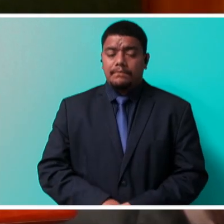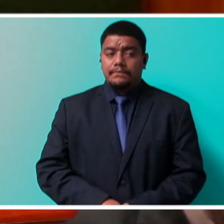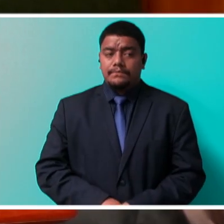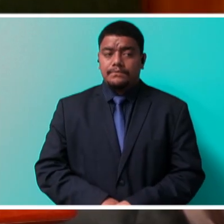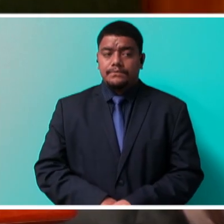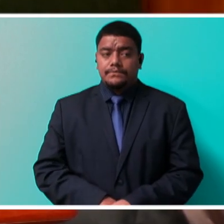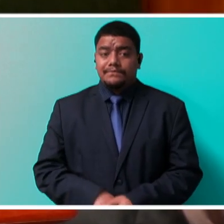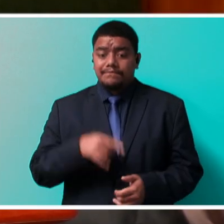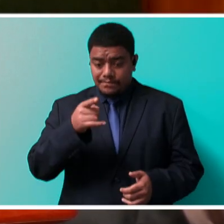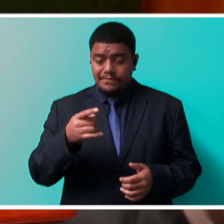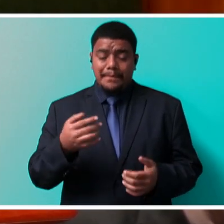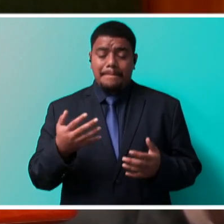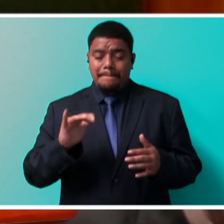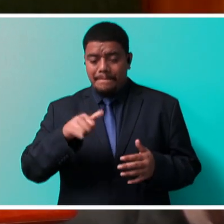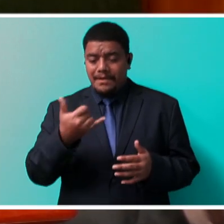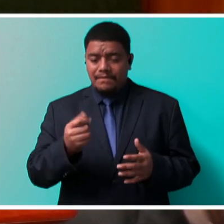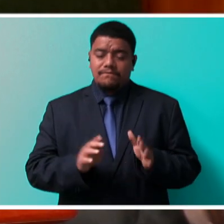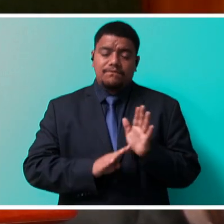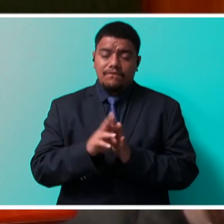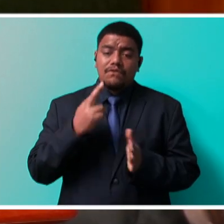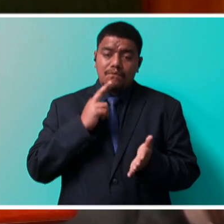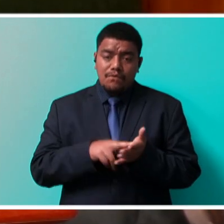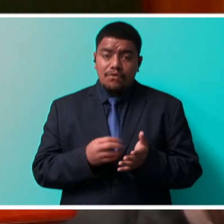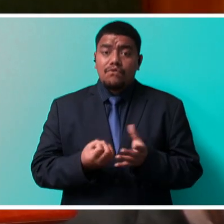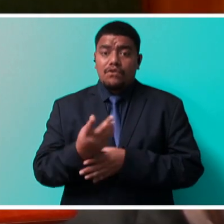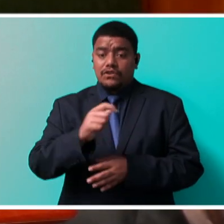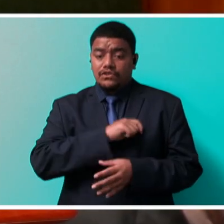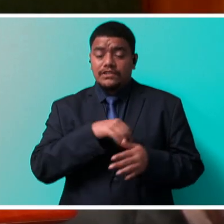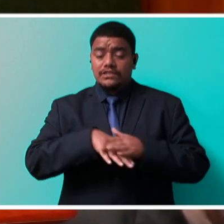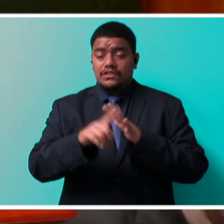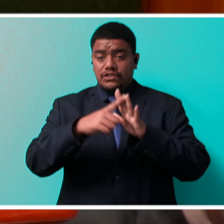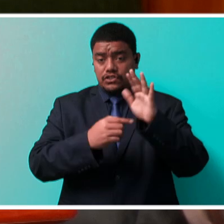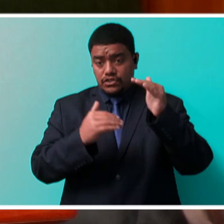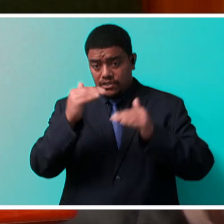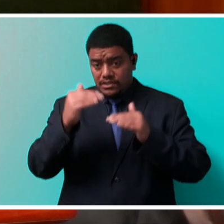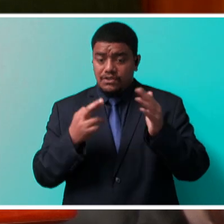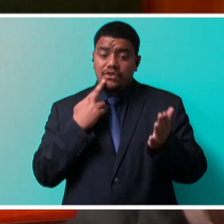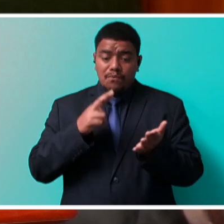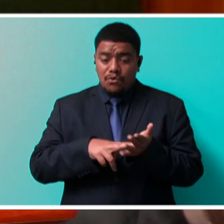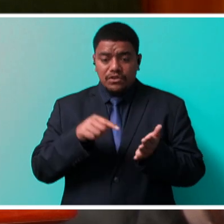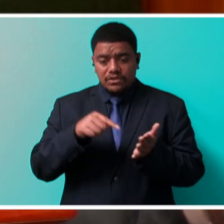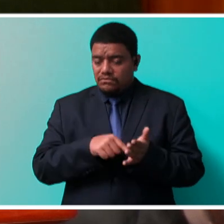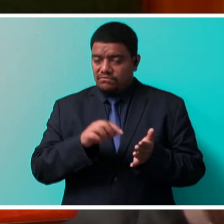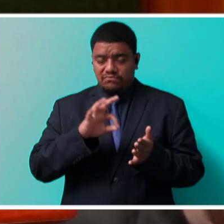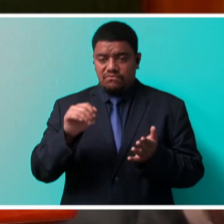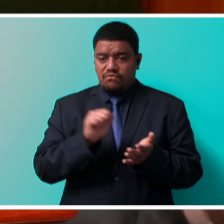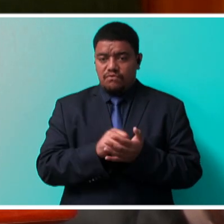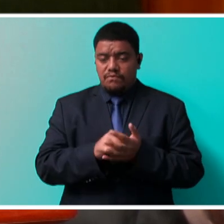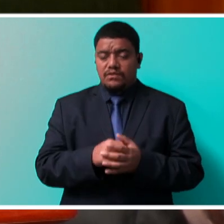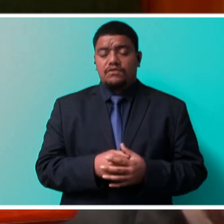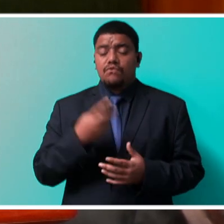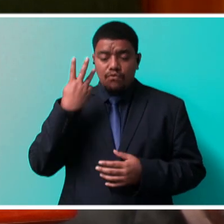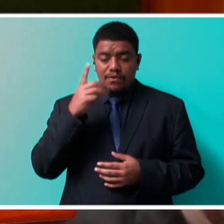While these figures may reflect increasing reporting and growing trust in the justice system, reporting alone does not equate to justice. Women